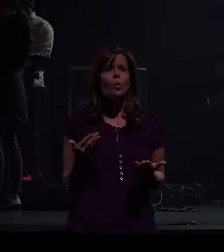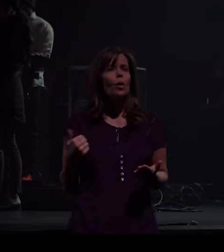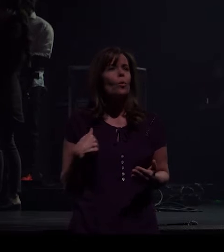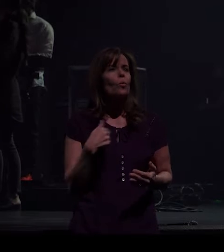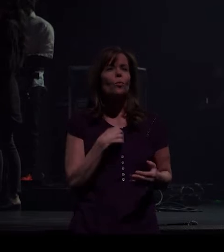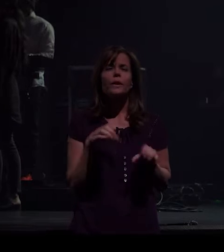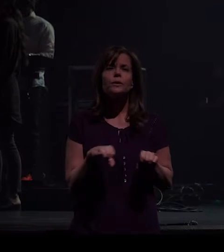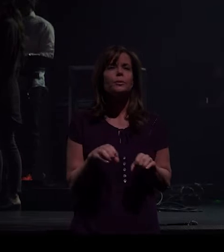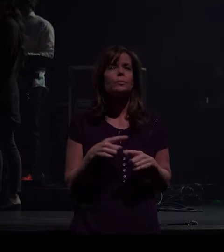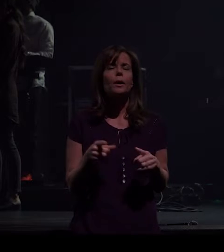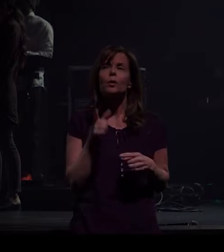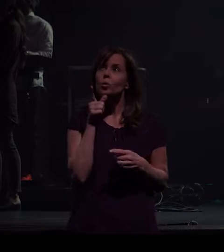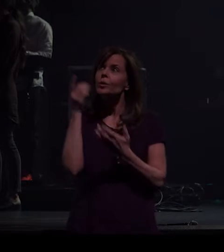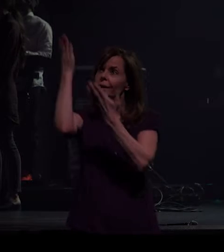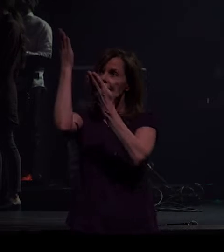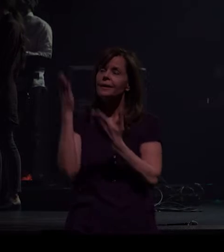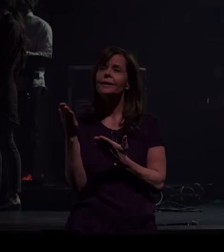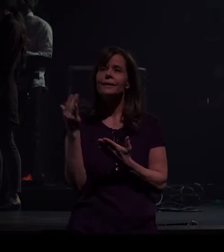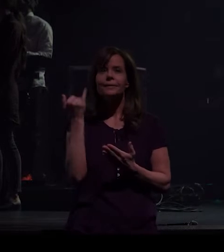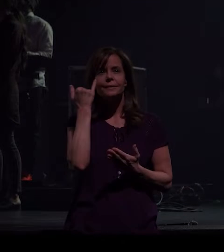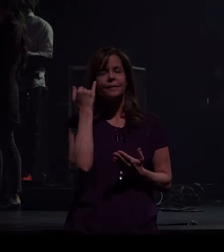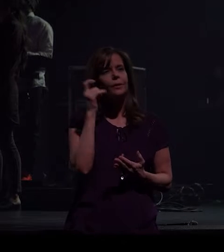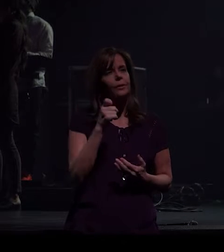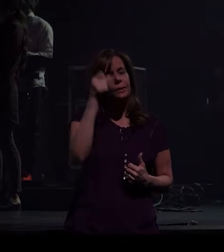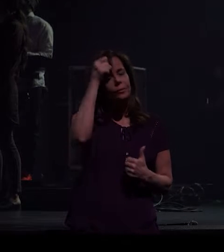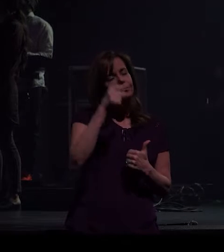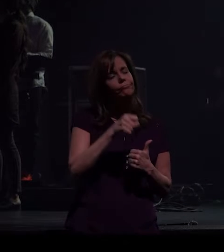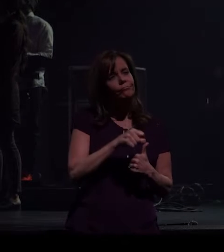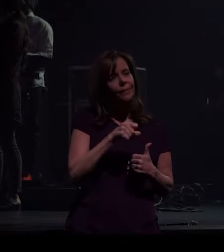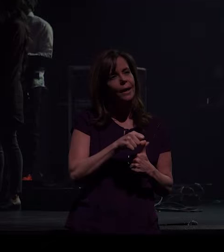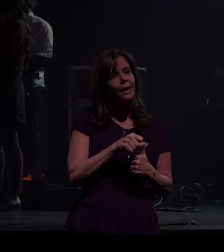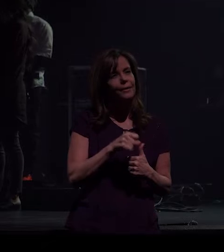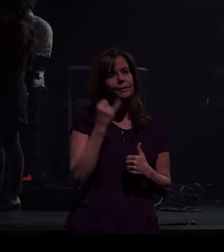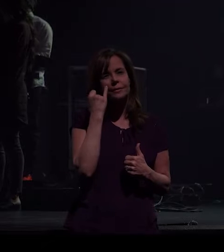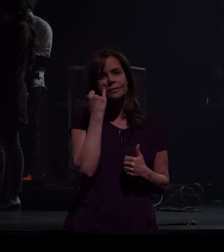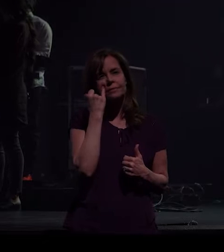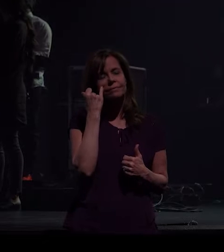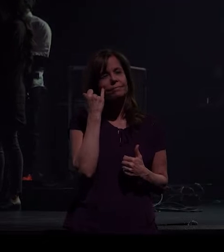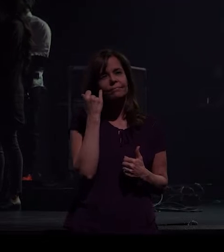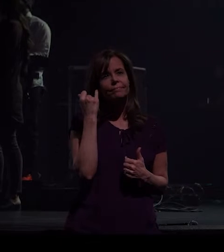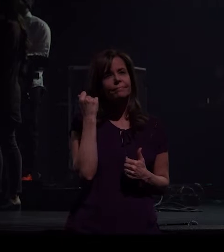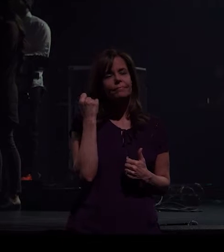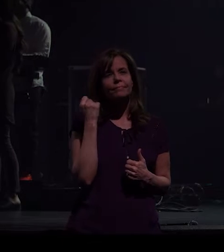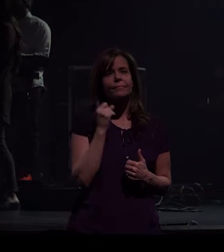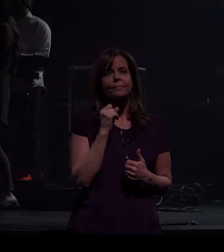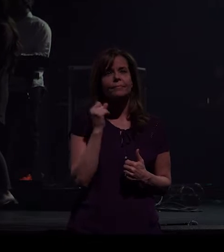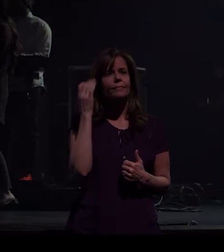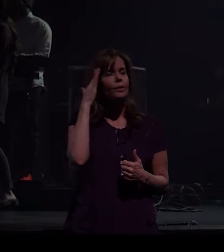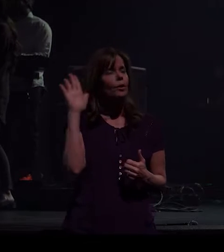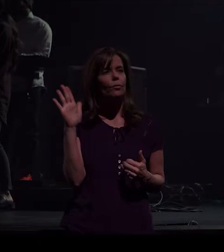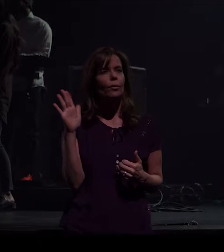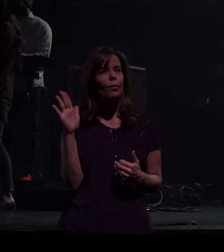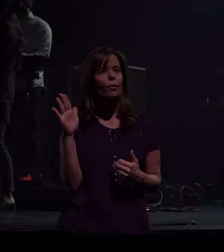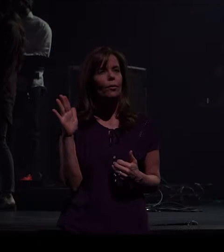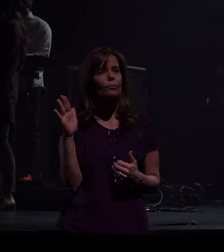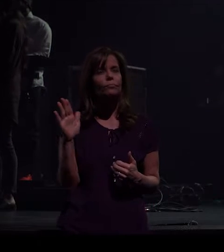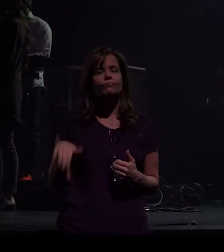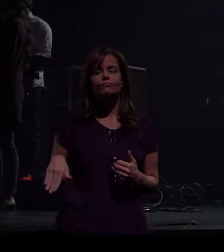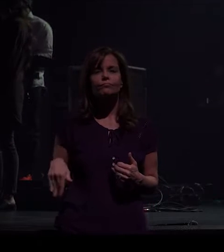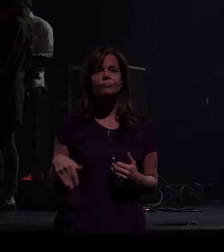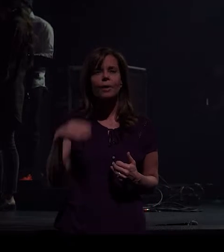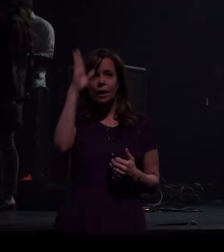of who He is. And in case you needed a reminder, you didn't know this already, God has been on the move.